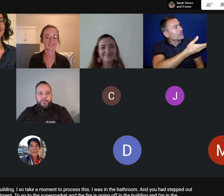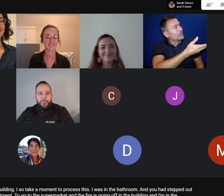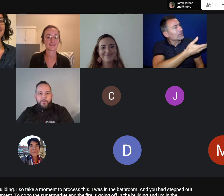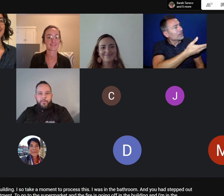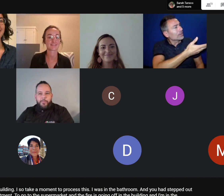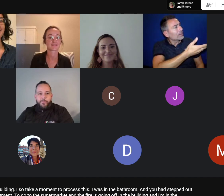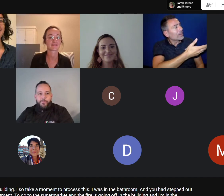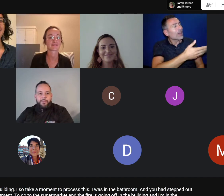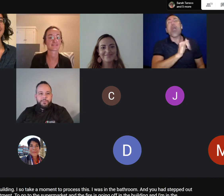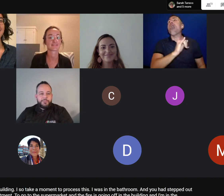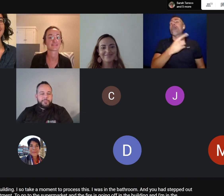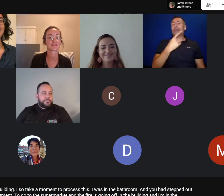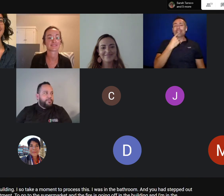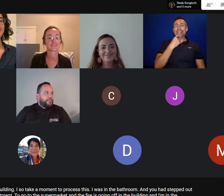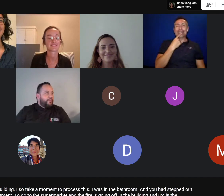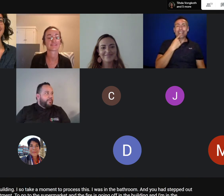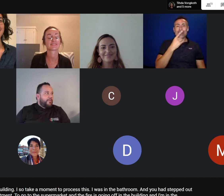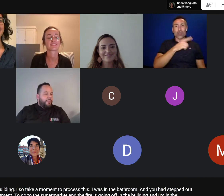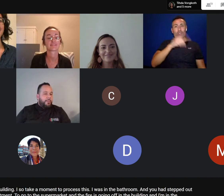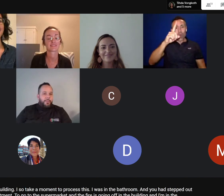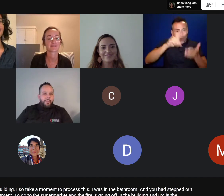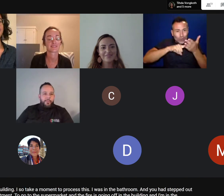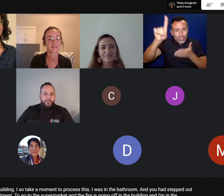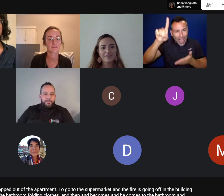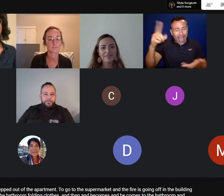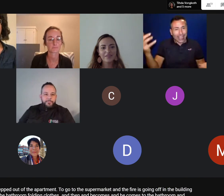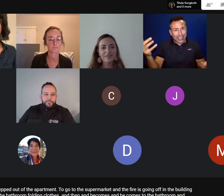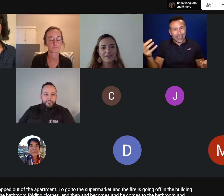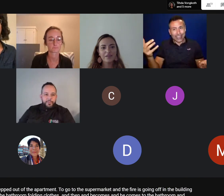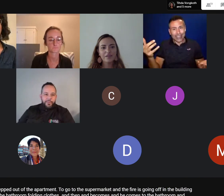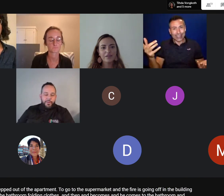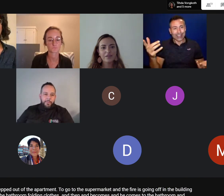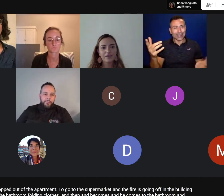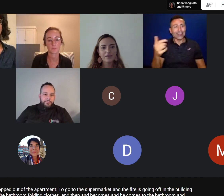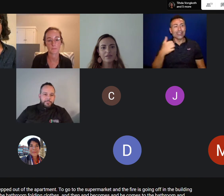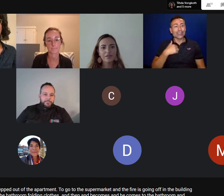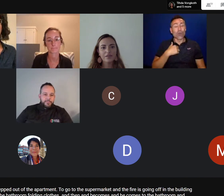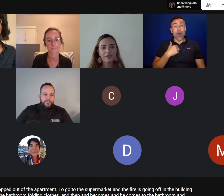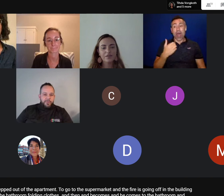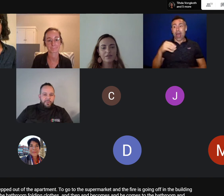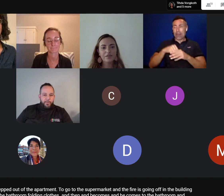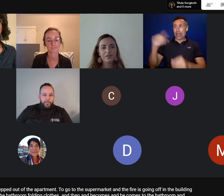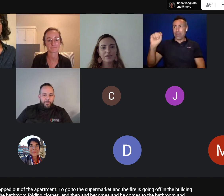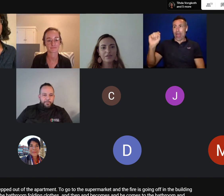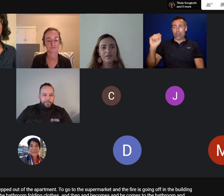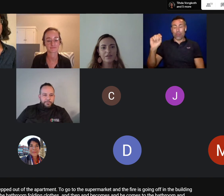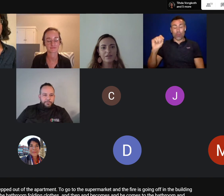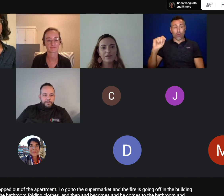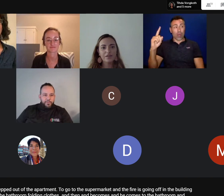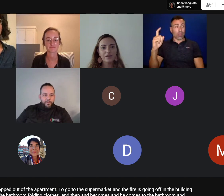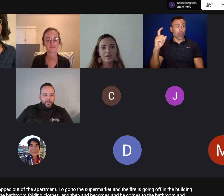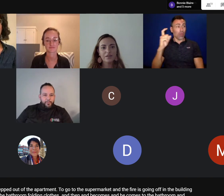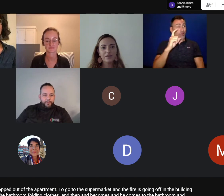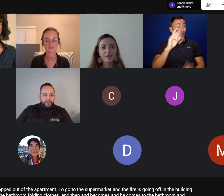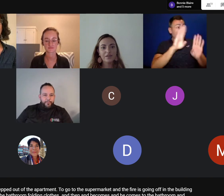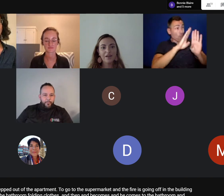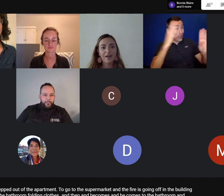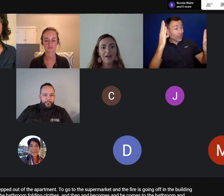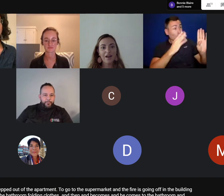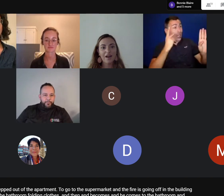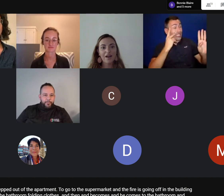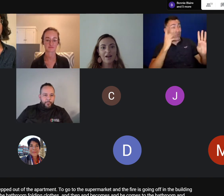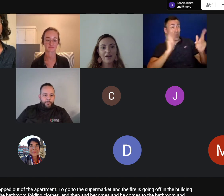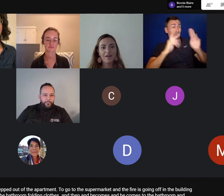He says, go check. So then I go from my bathroom, open the door. There's people like running out